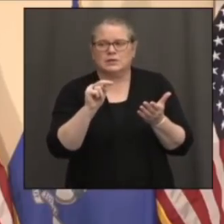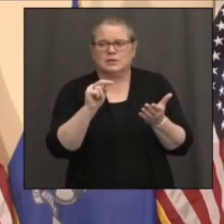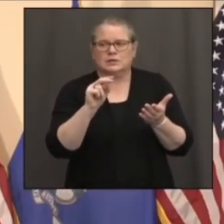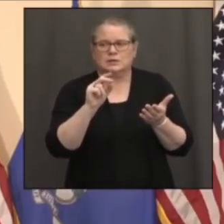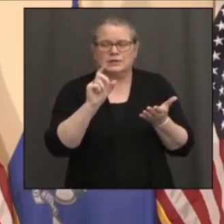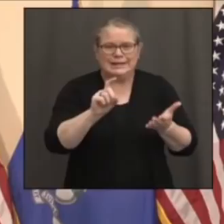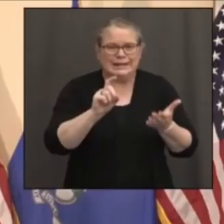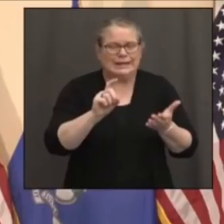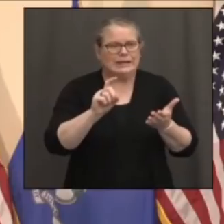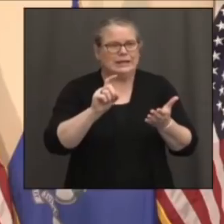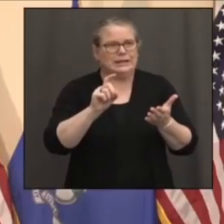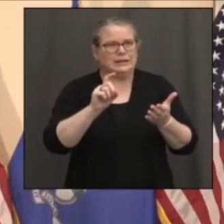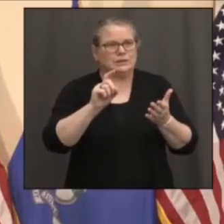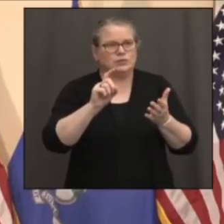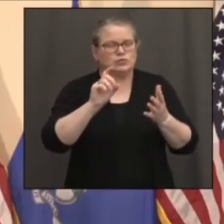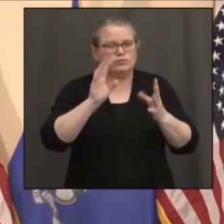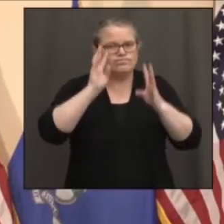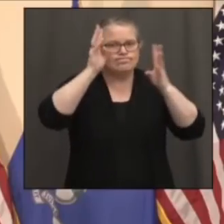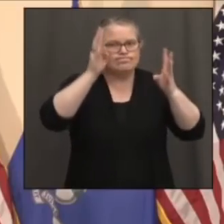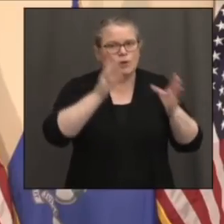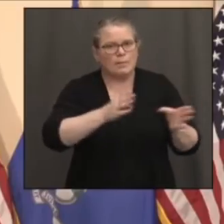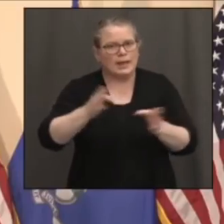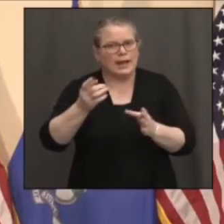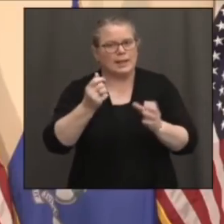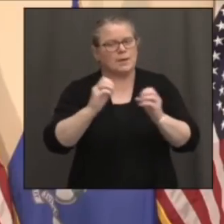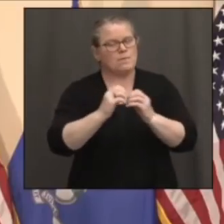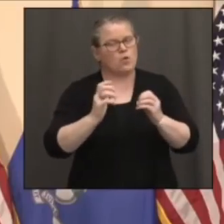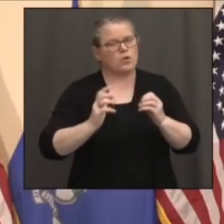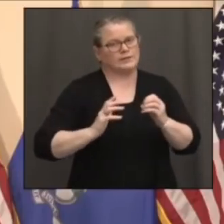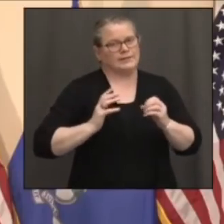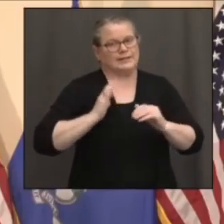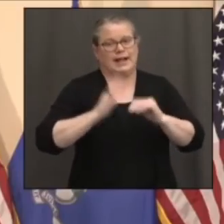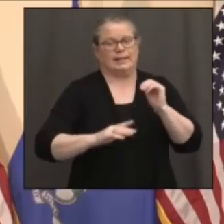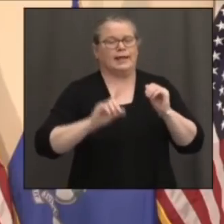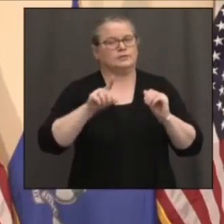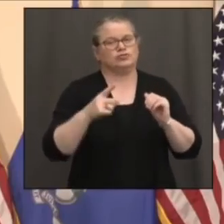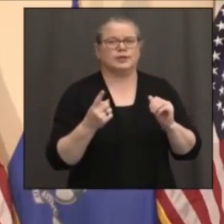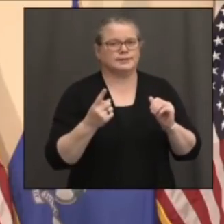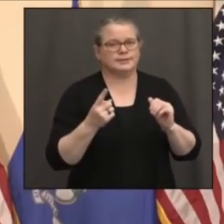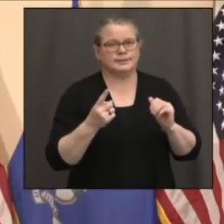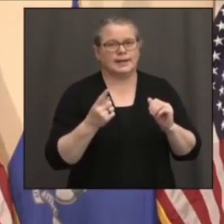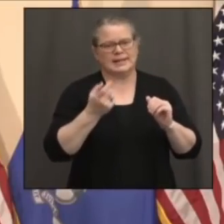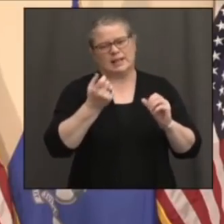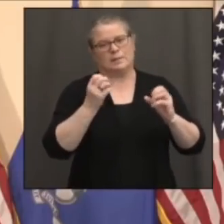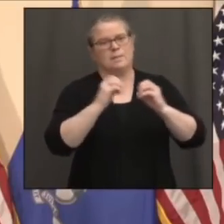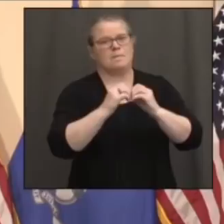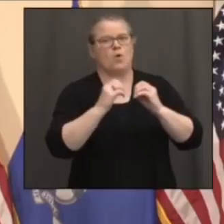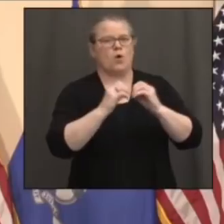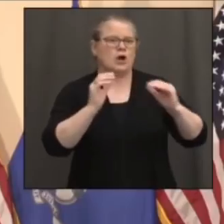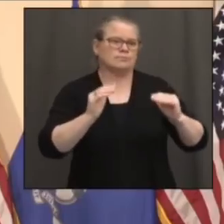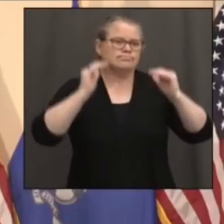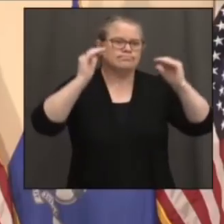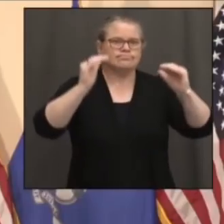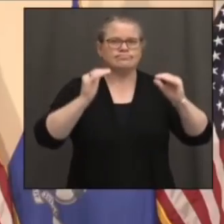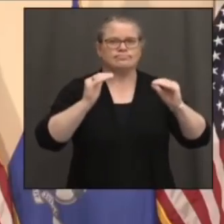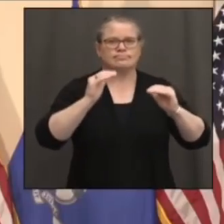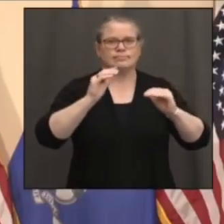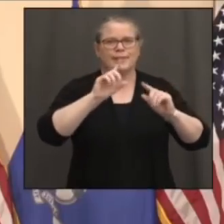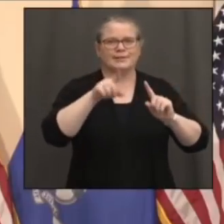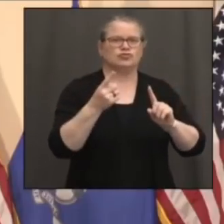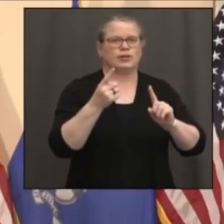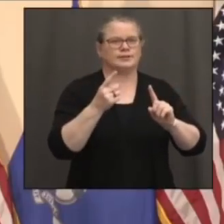come up with a plan that's a little bit more sophisticated than just having trusted people in their worlds talk to